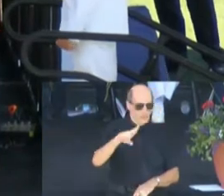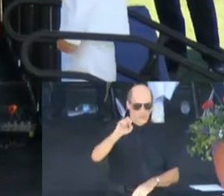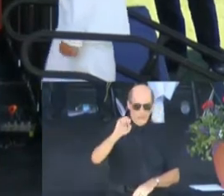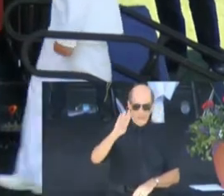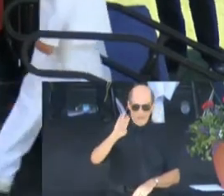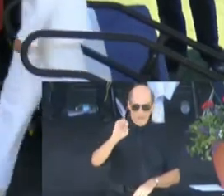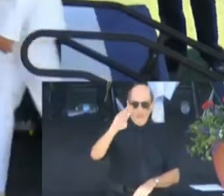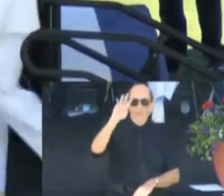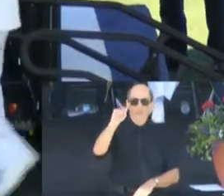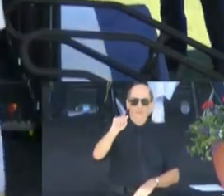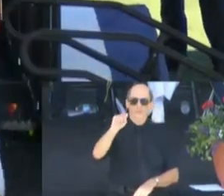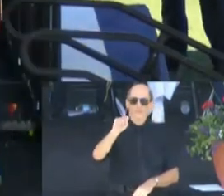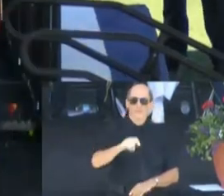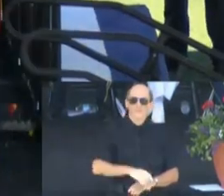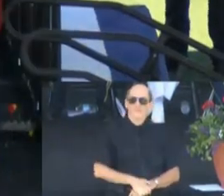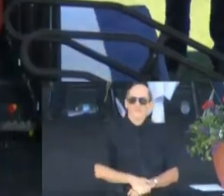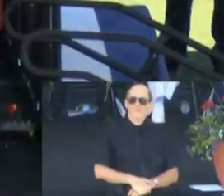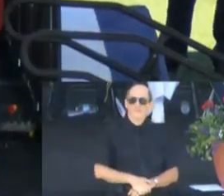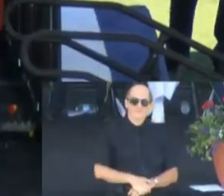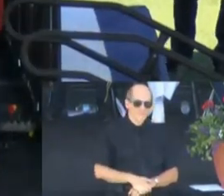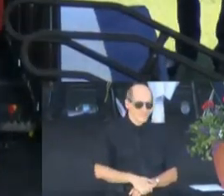Robert Coleman McCabe.